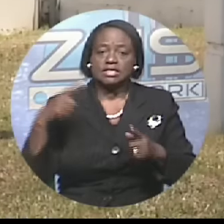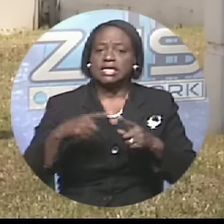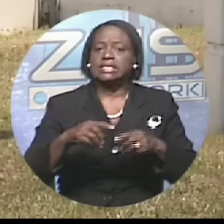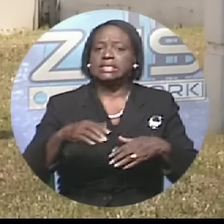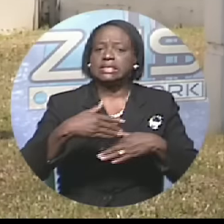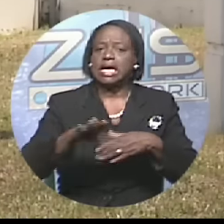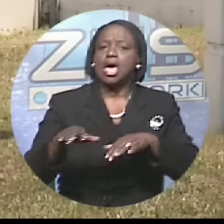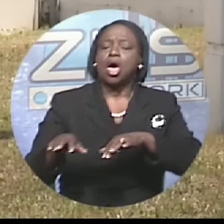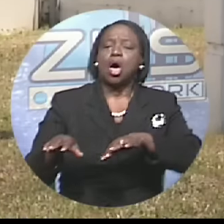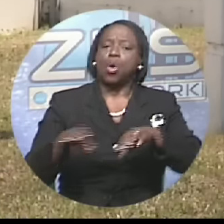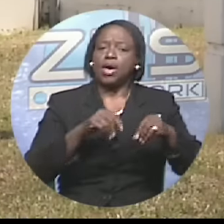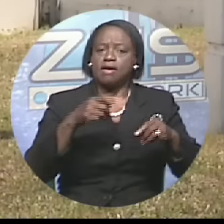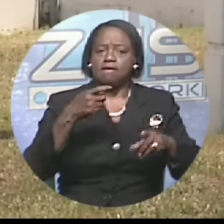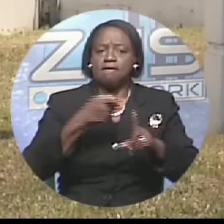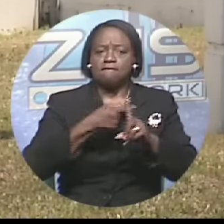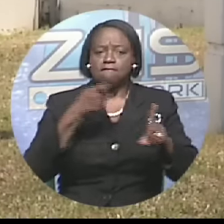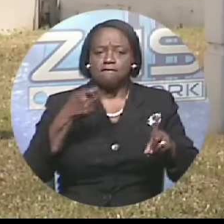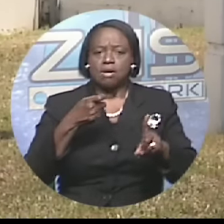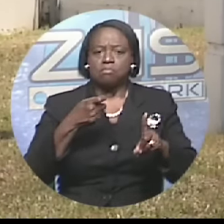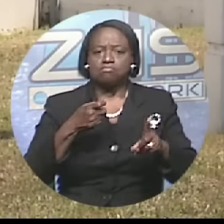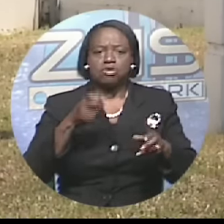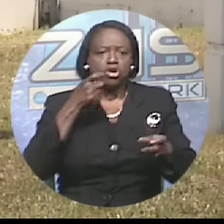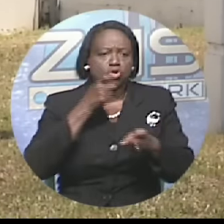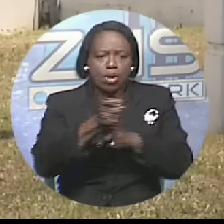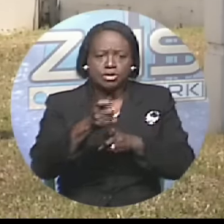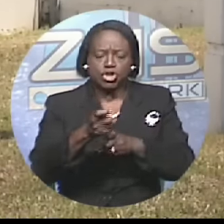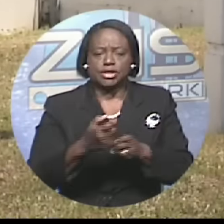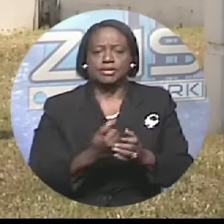alleged corruption at the correction facility.